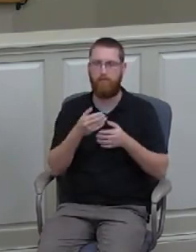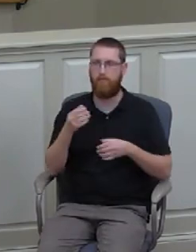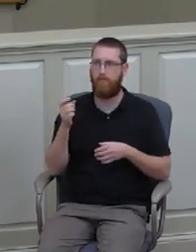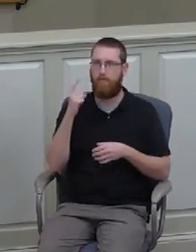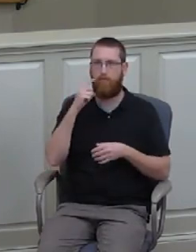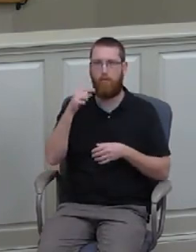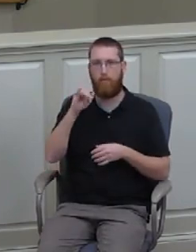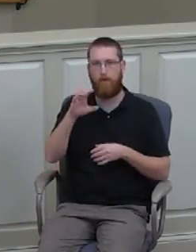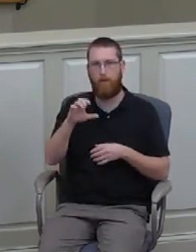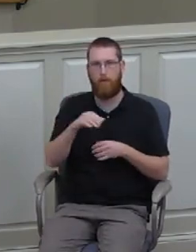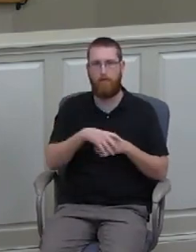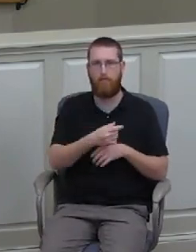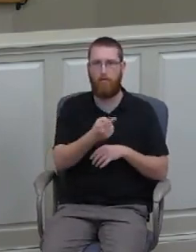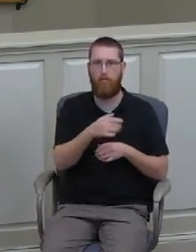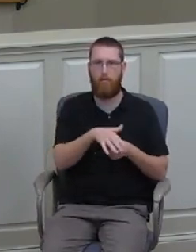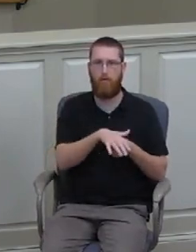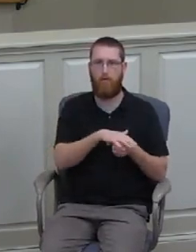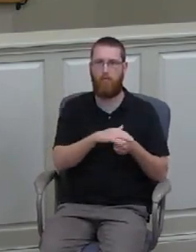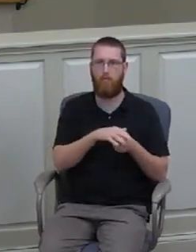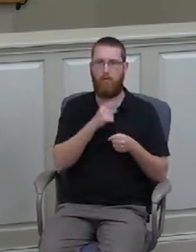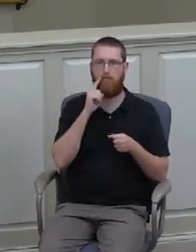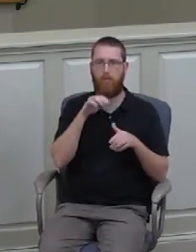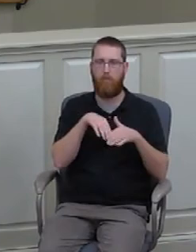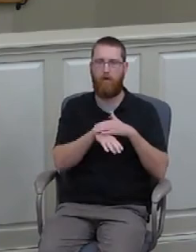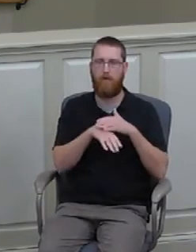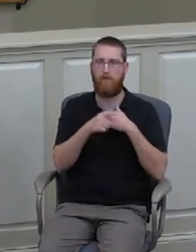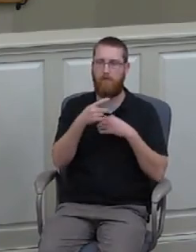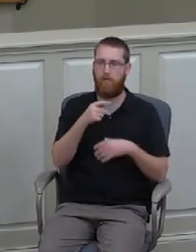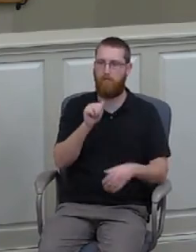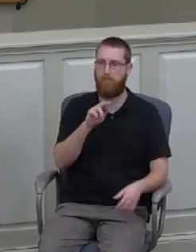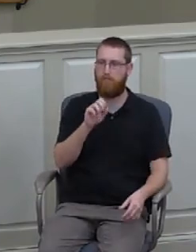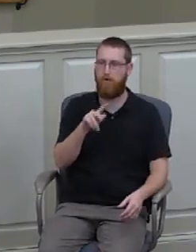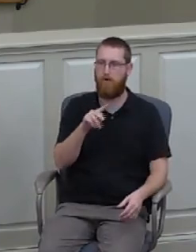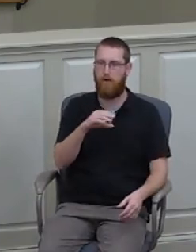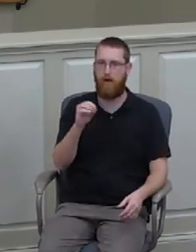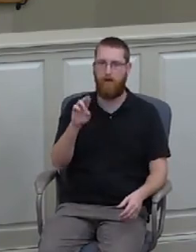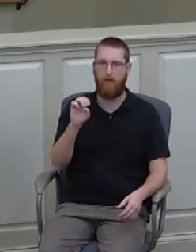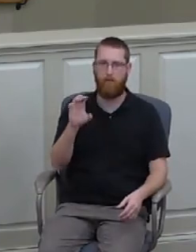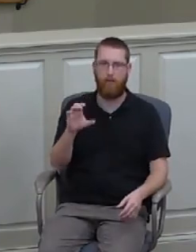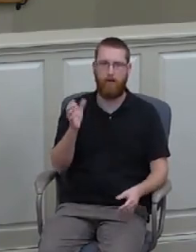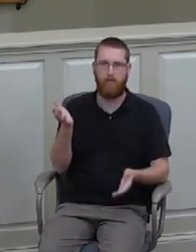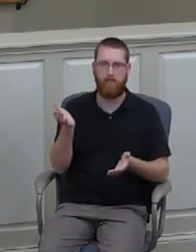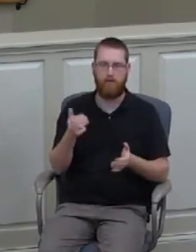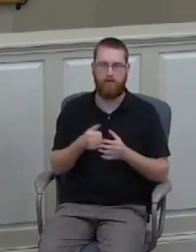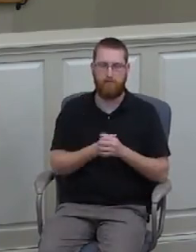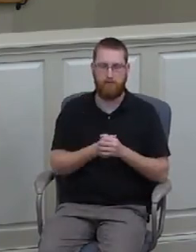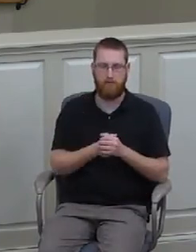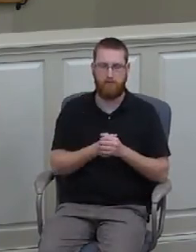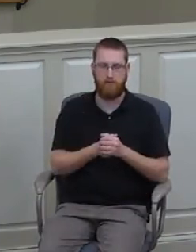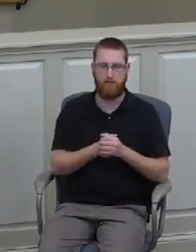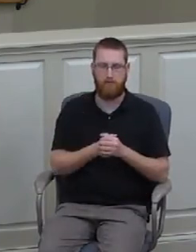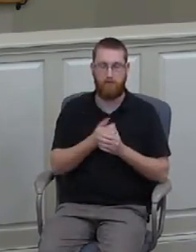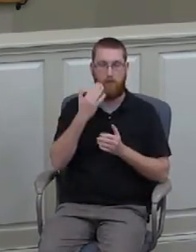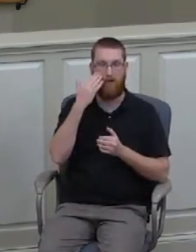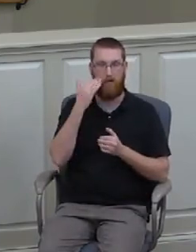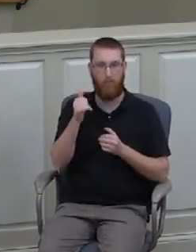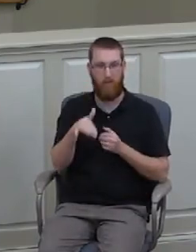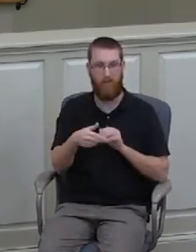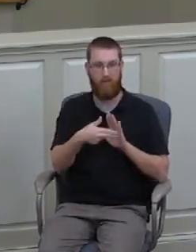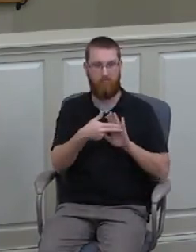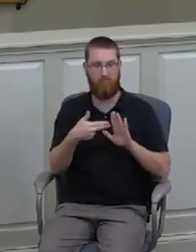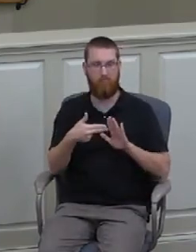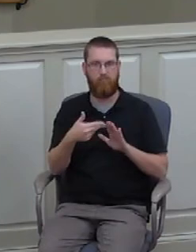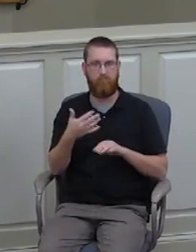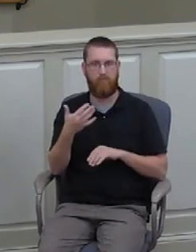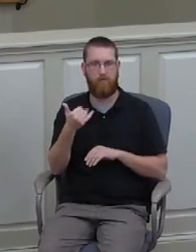providing a single location for accessing park and recreation services. The reason I wanted to highlight that